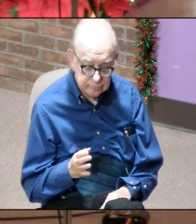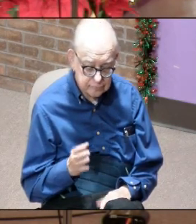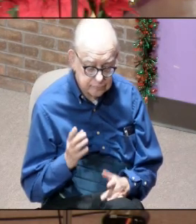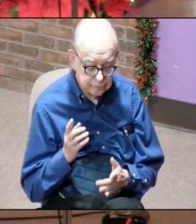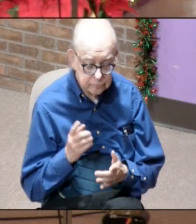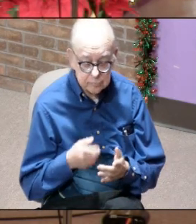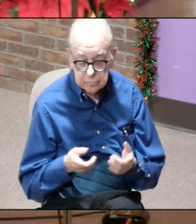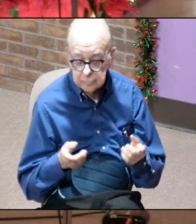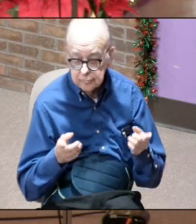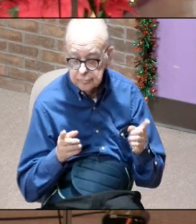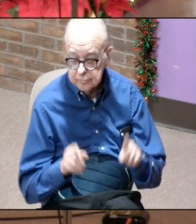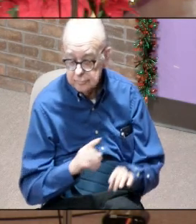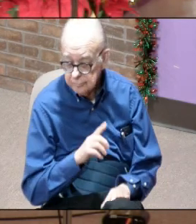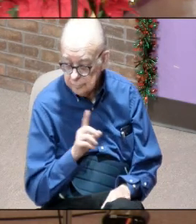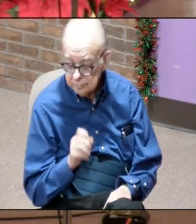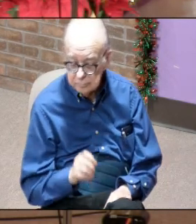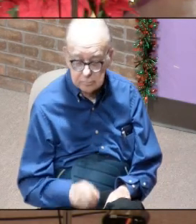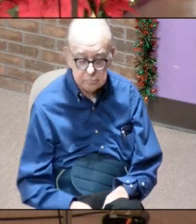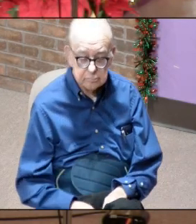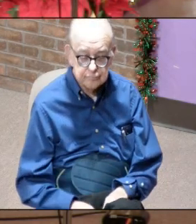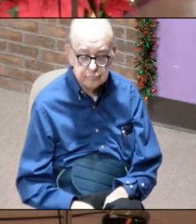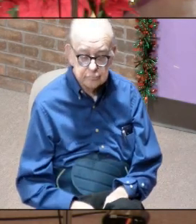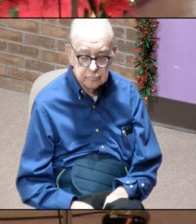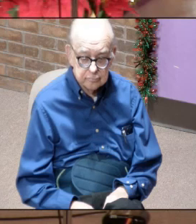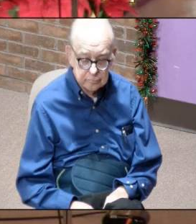What has happened?